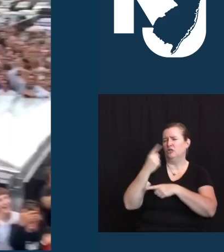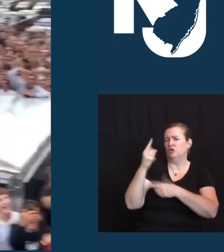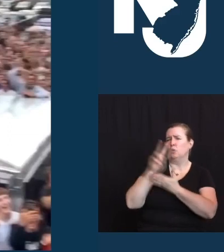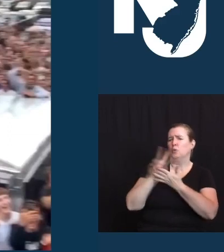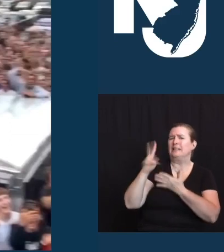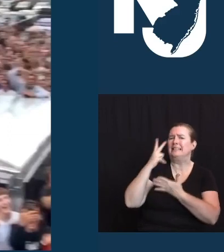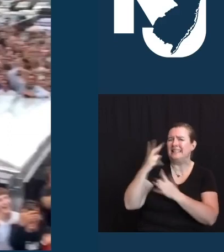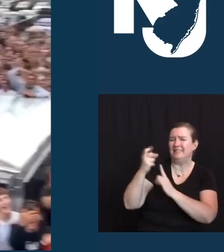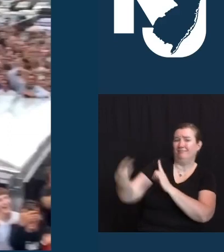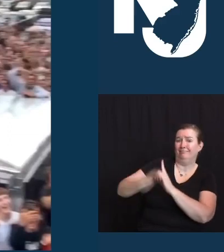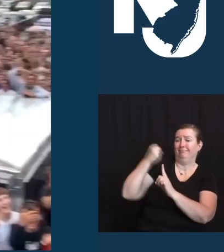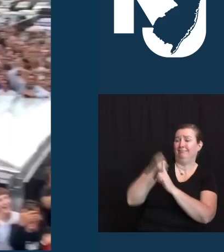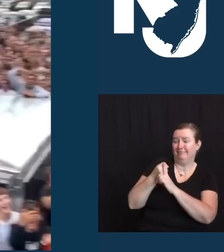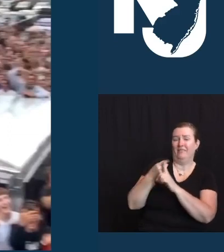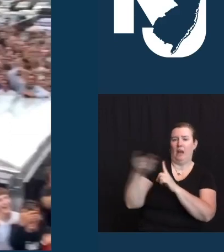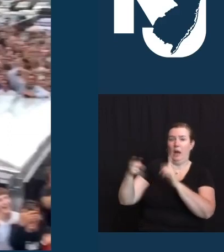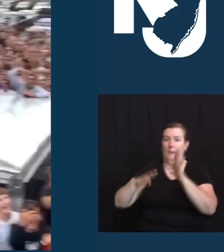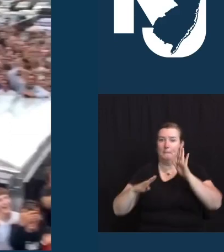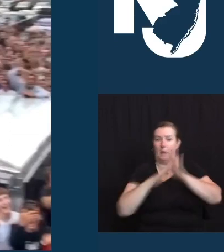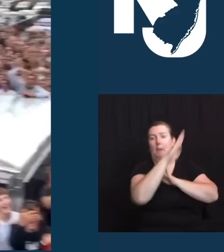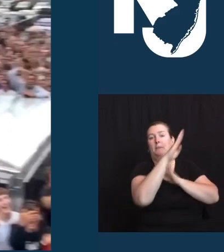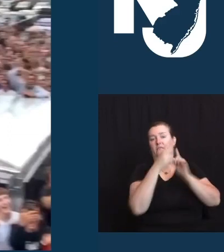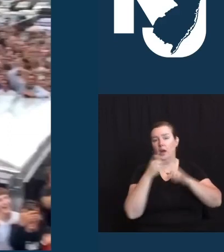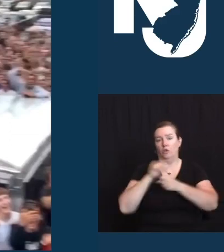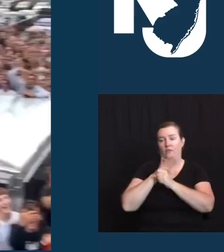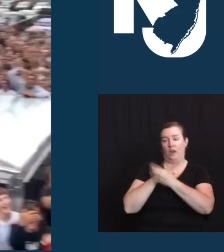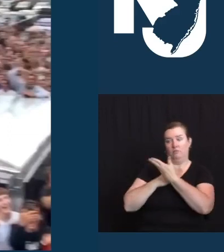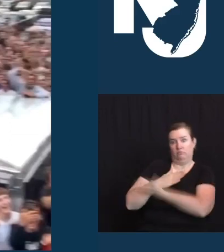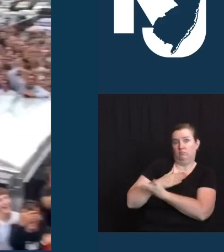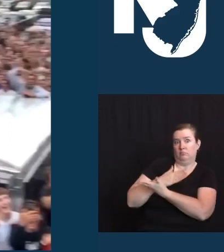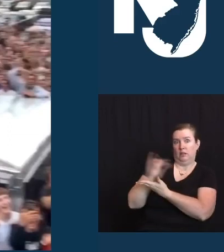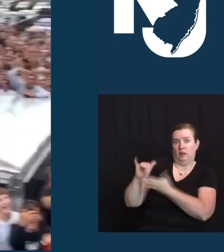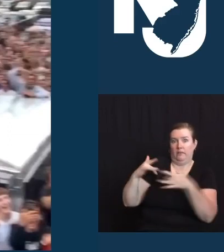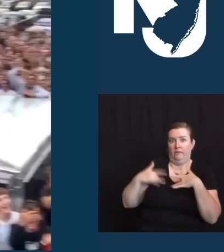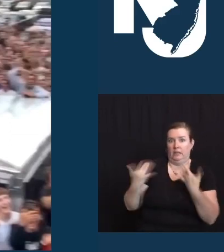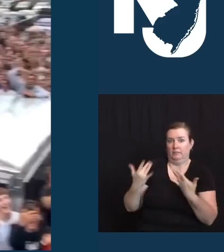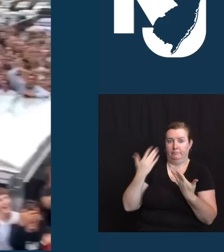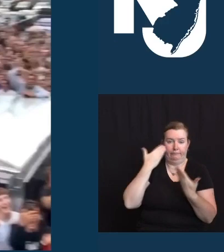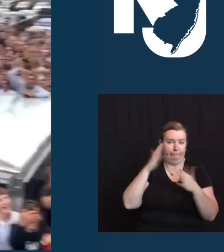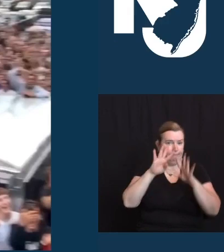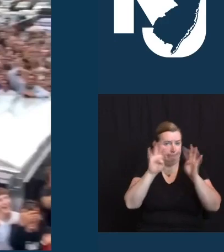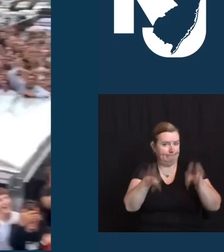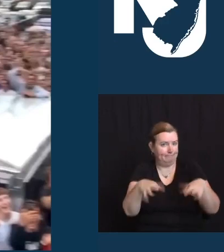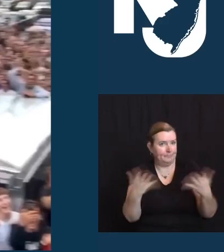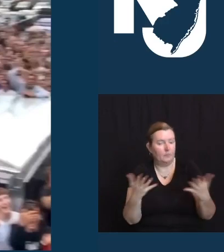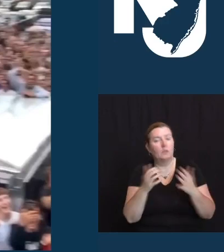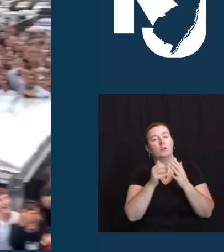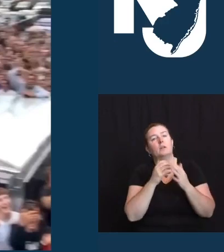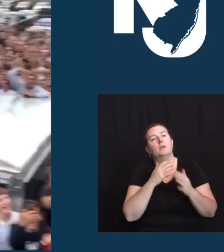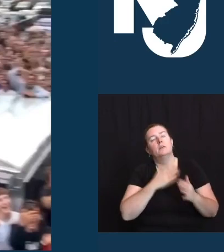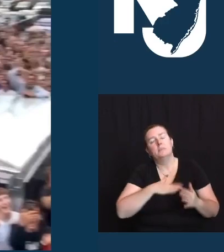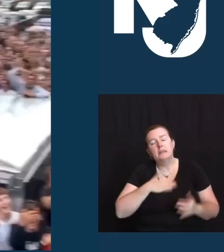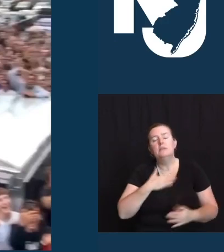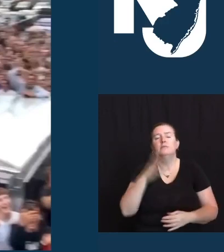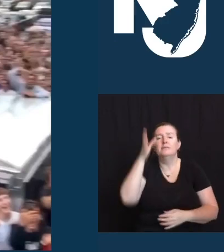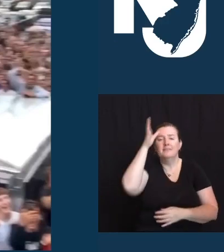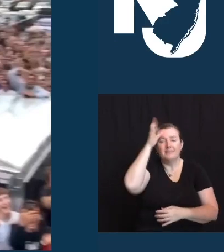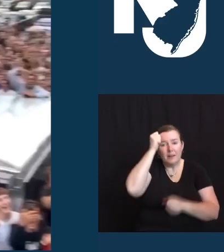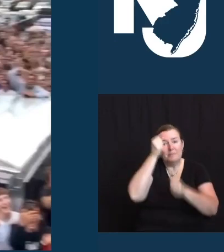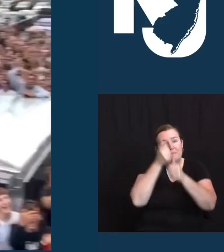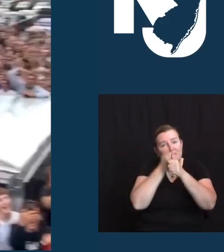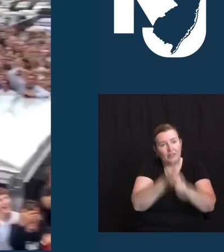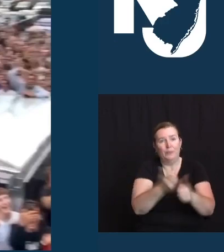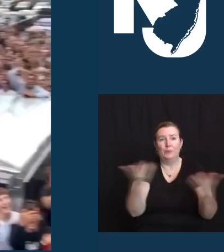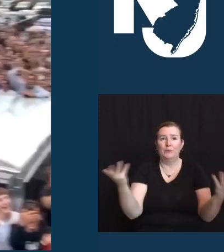don't come back to New Jersey and certainly aren't welcome. But again, let's use some common sense for the common good. Let's stop with the house